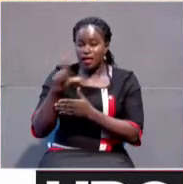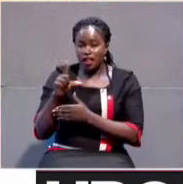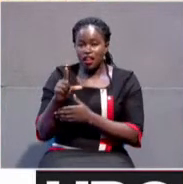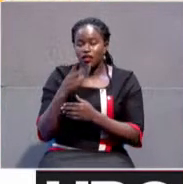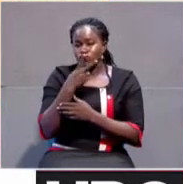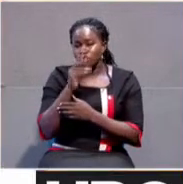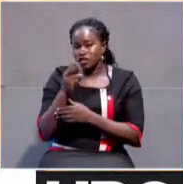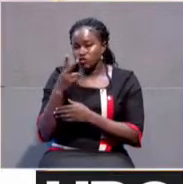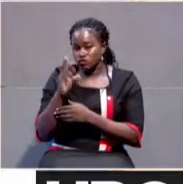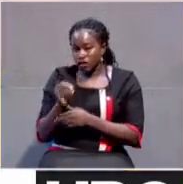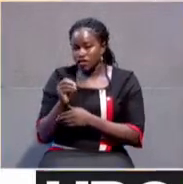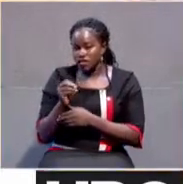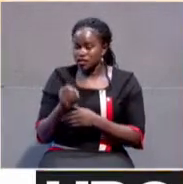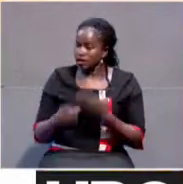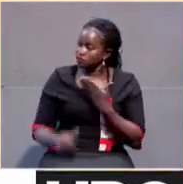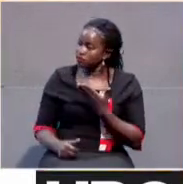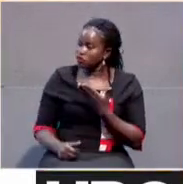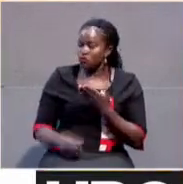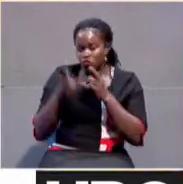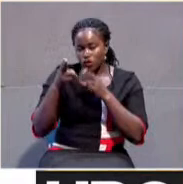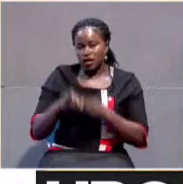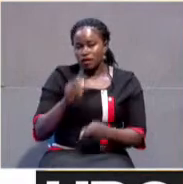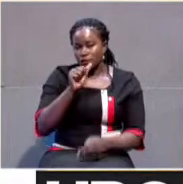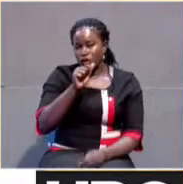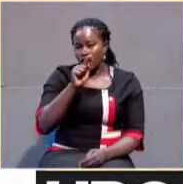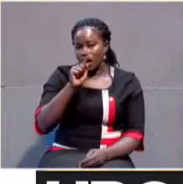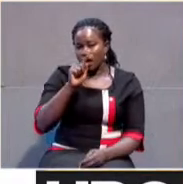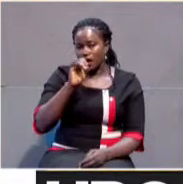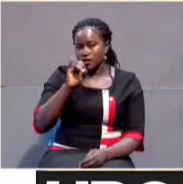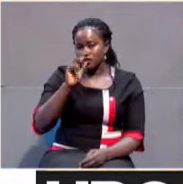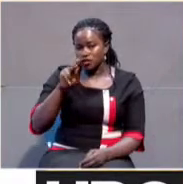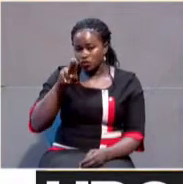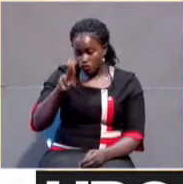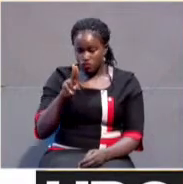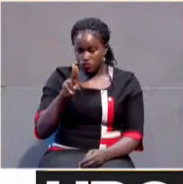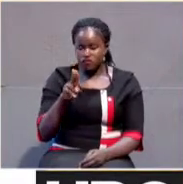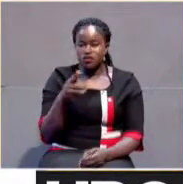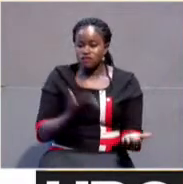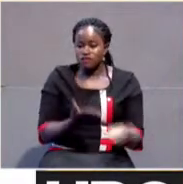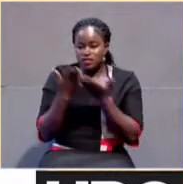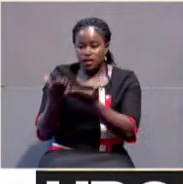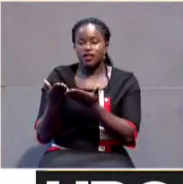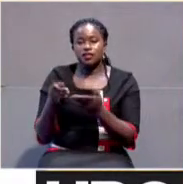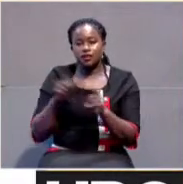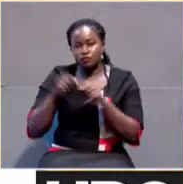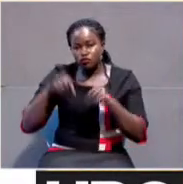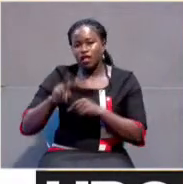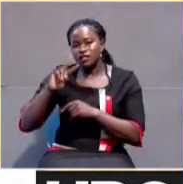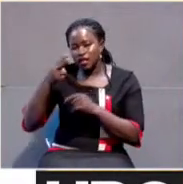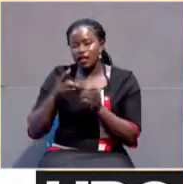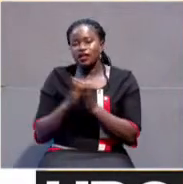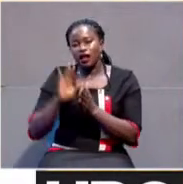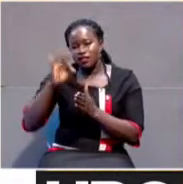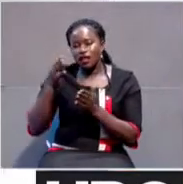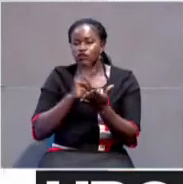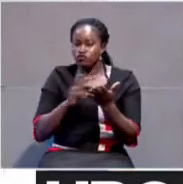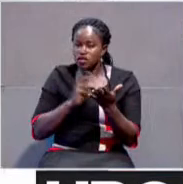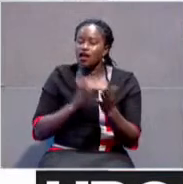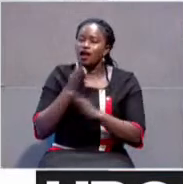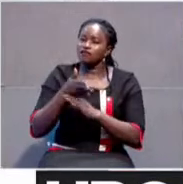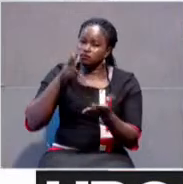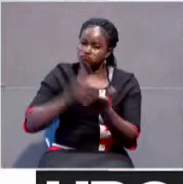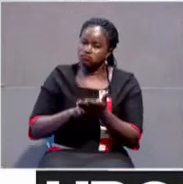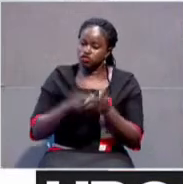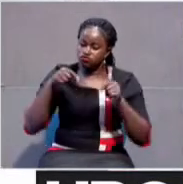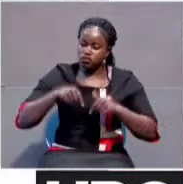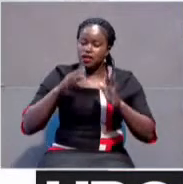Aivu County MP Bernard Atiku, today appeared for the second and third reading on the floor of Parliament. It was later passed.